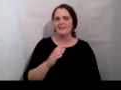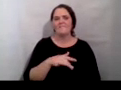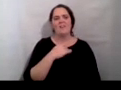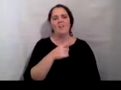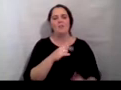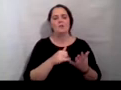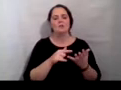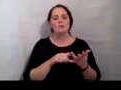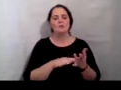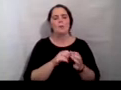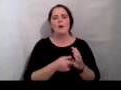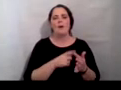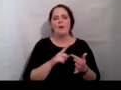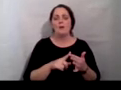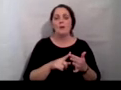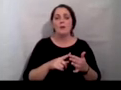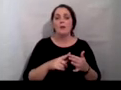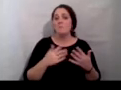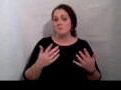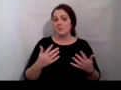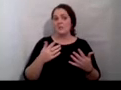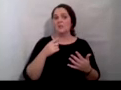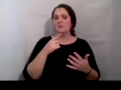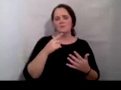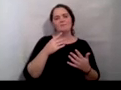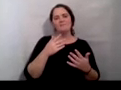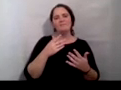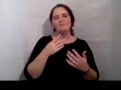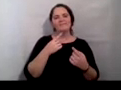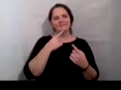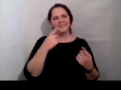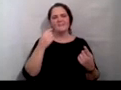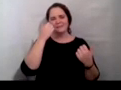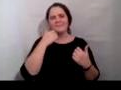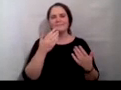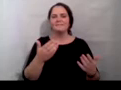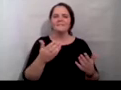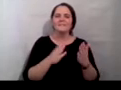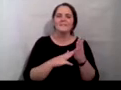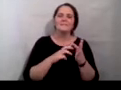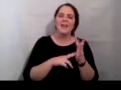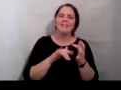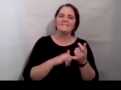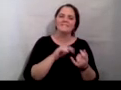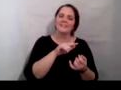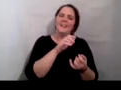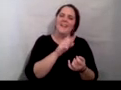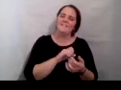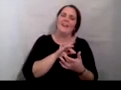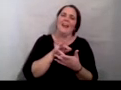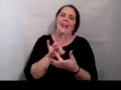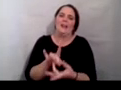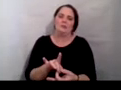pretty fantastic. I think that's saying something about Mavis Ngallametta's art and connecting.